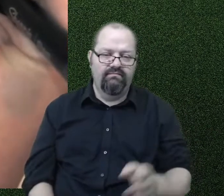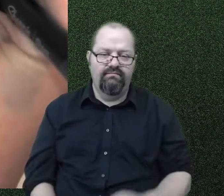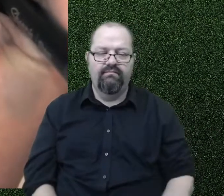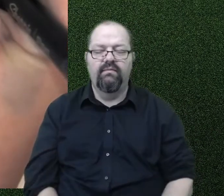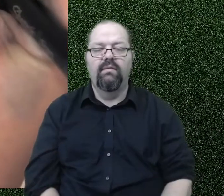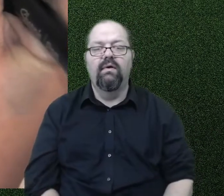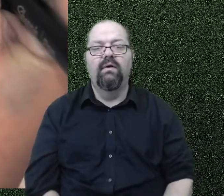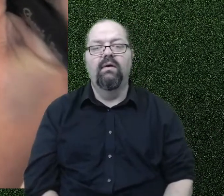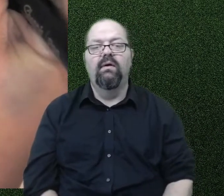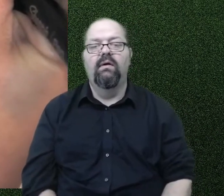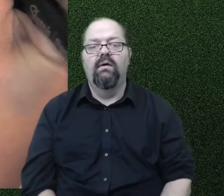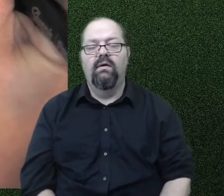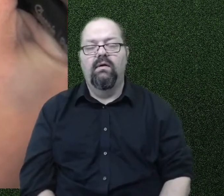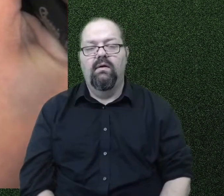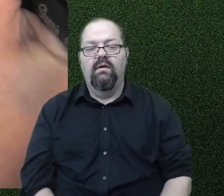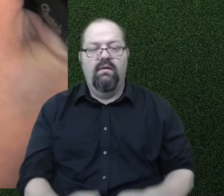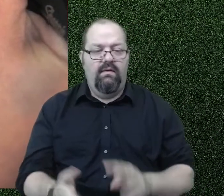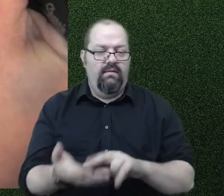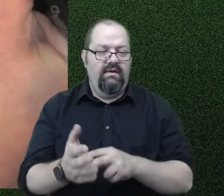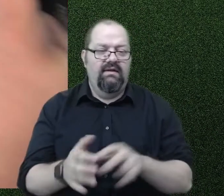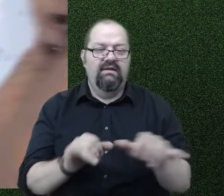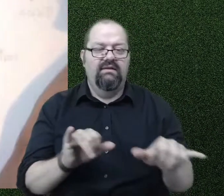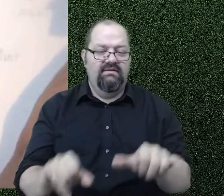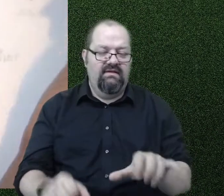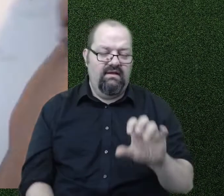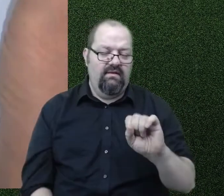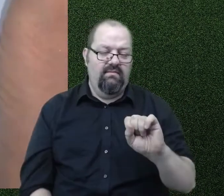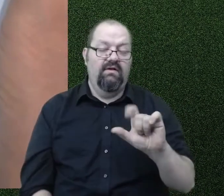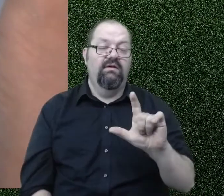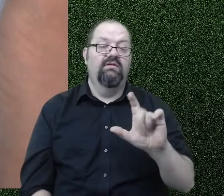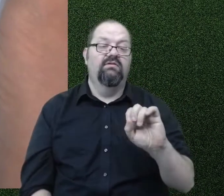So they have the same slope.